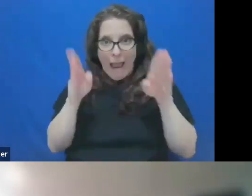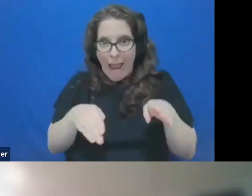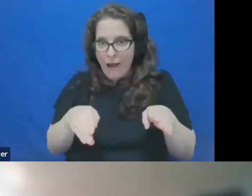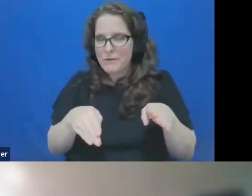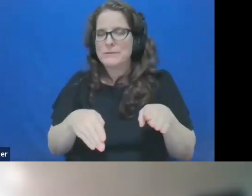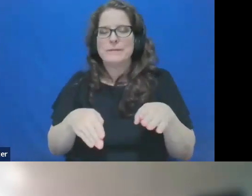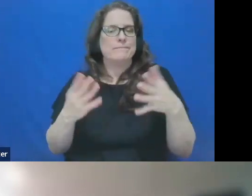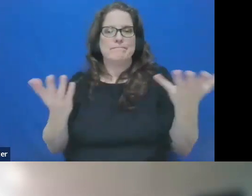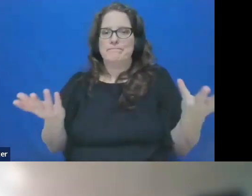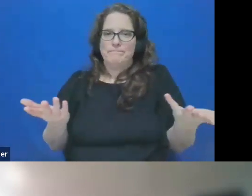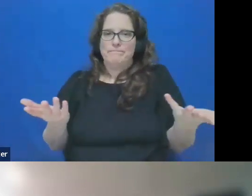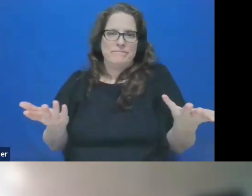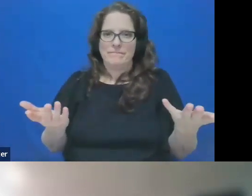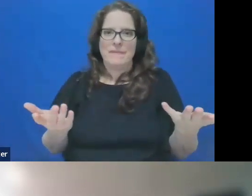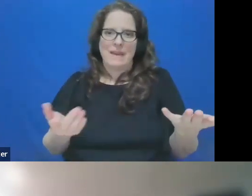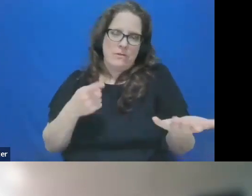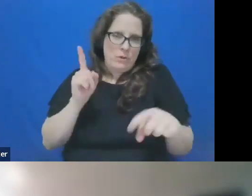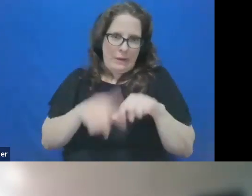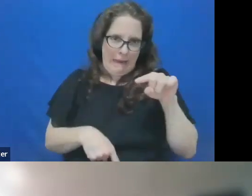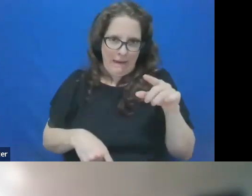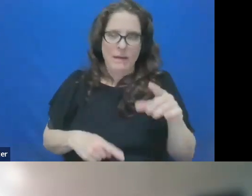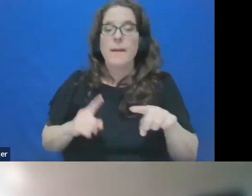as they're not getting SSI.